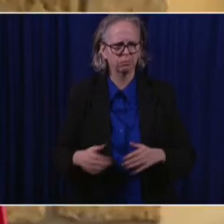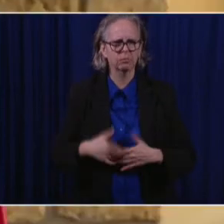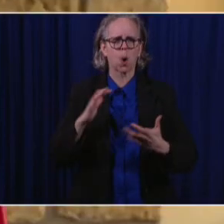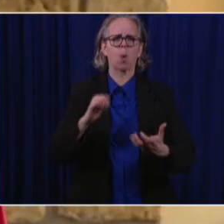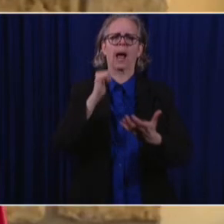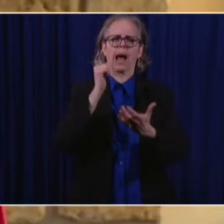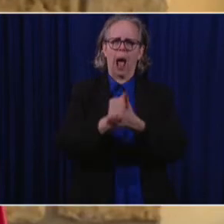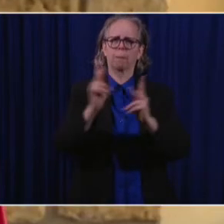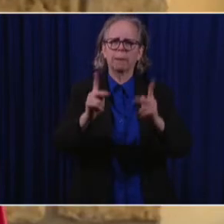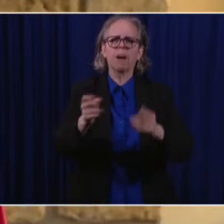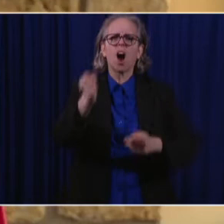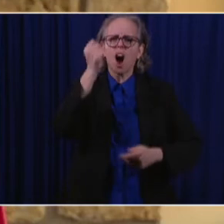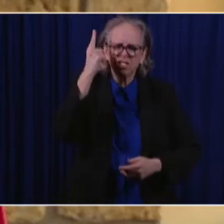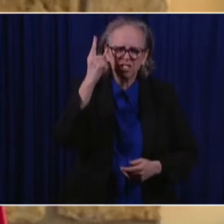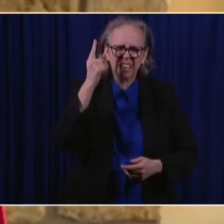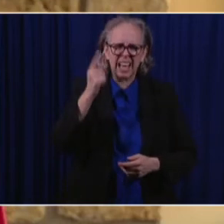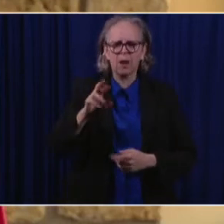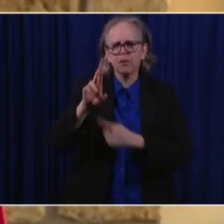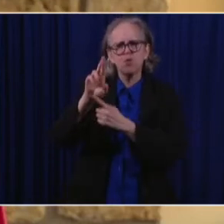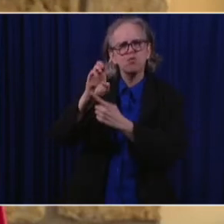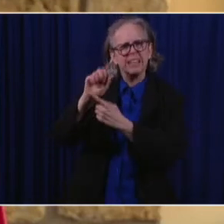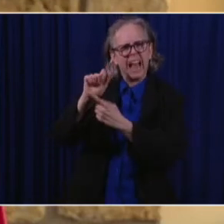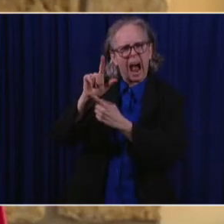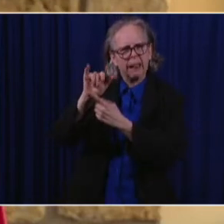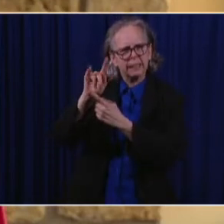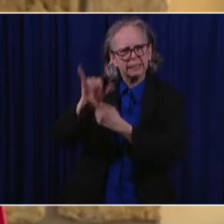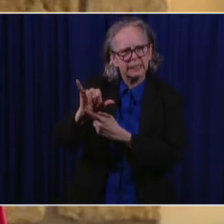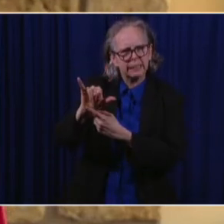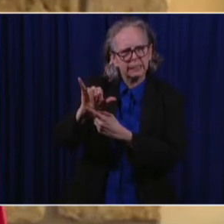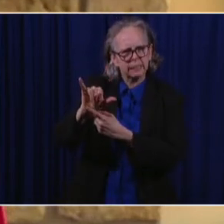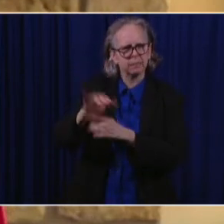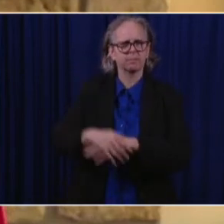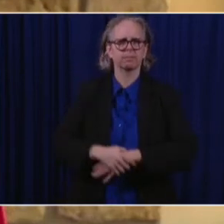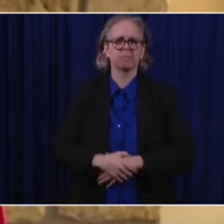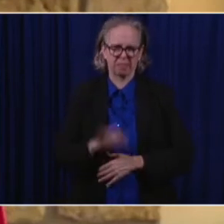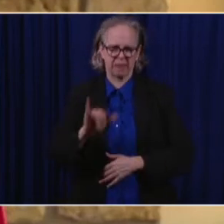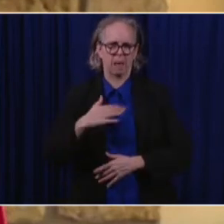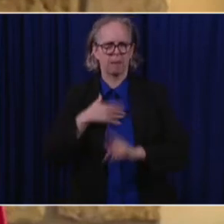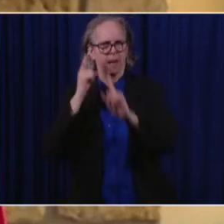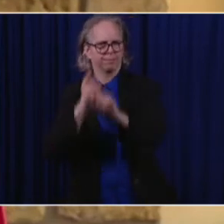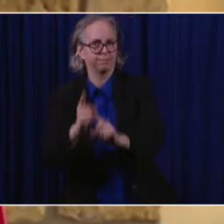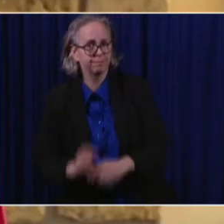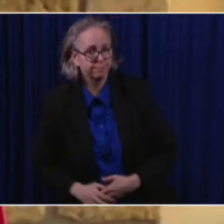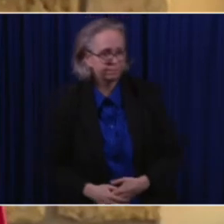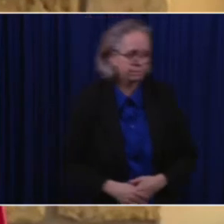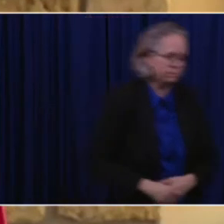Next question is from Tom Jackson at the Sandusky Register. Hey, Tom.